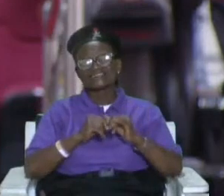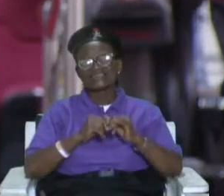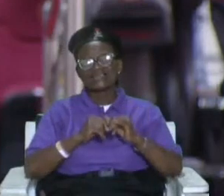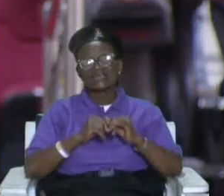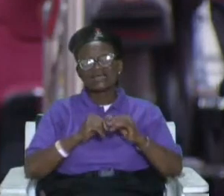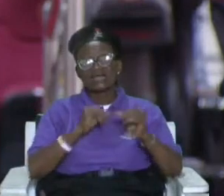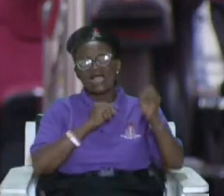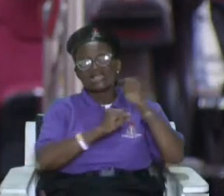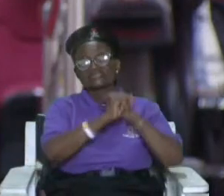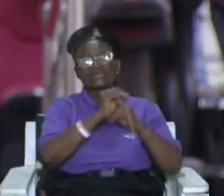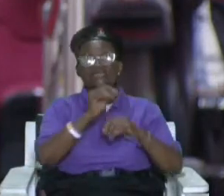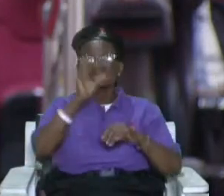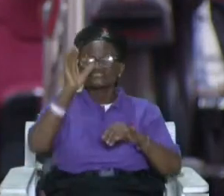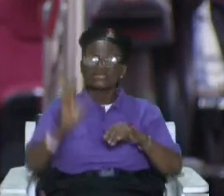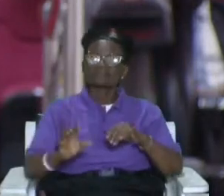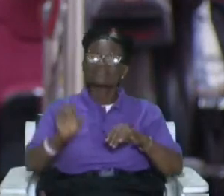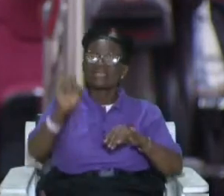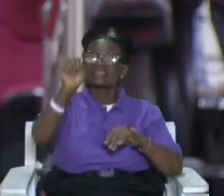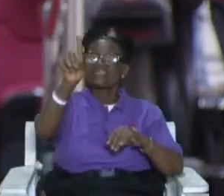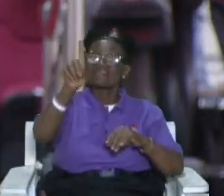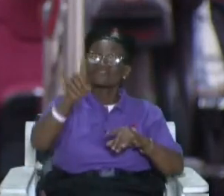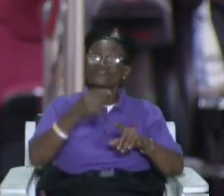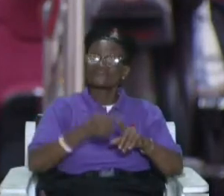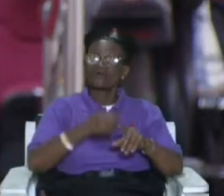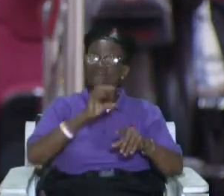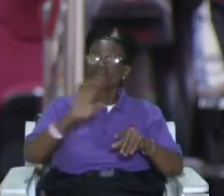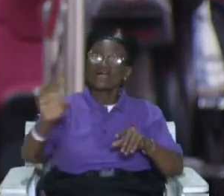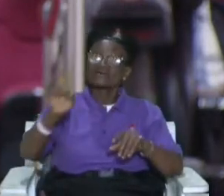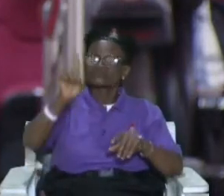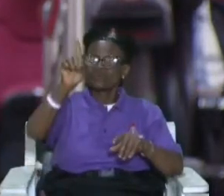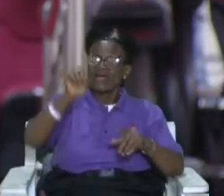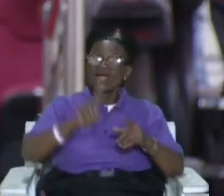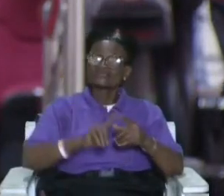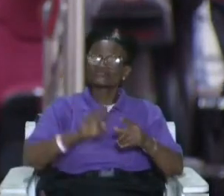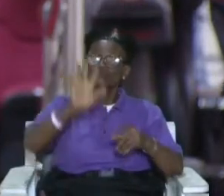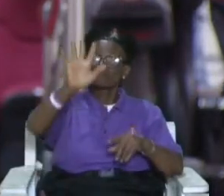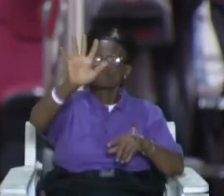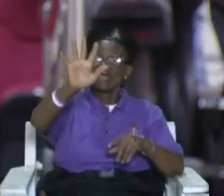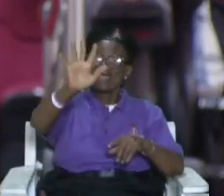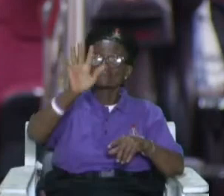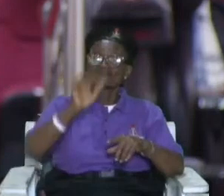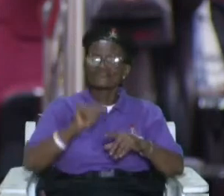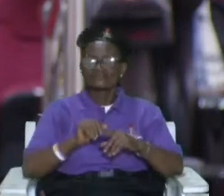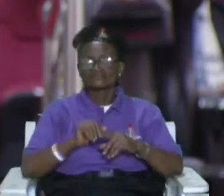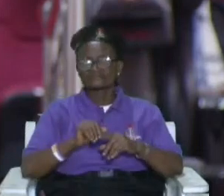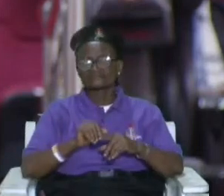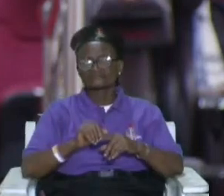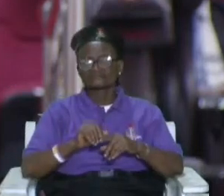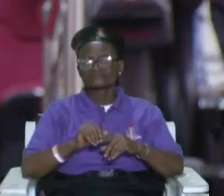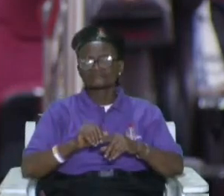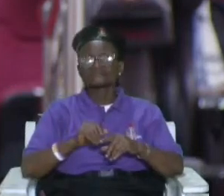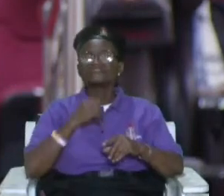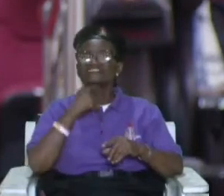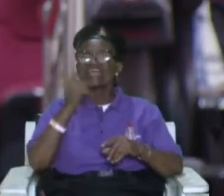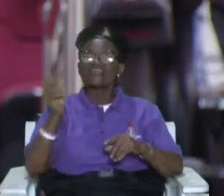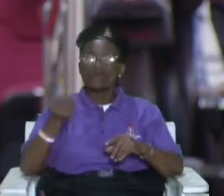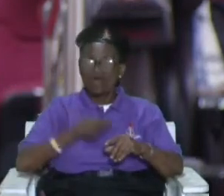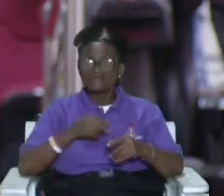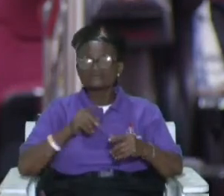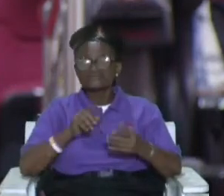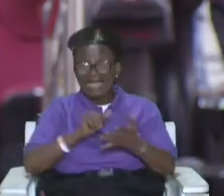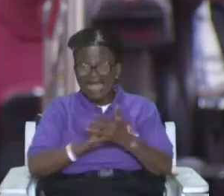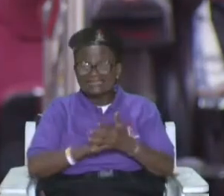Isaiah chapter 11 from verse 1 to 5. Isaiah 11 from verse 1 to 5 tells us that out